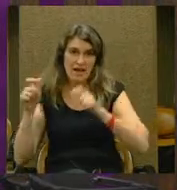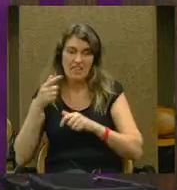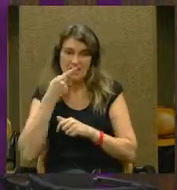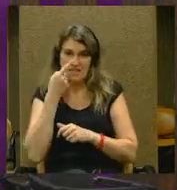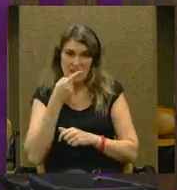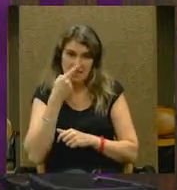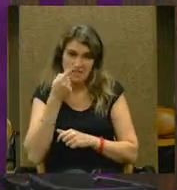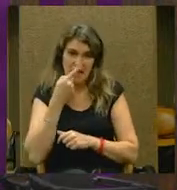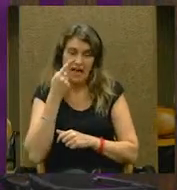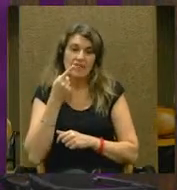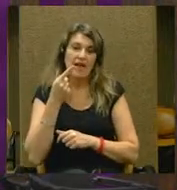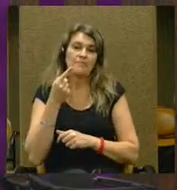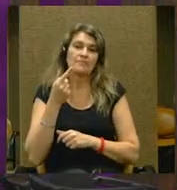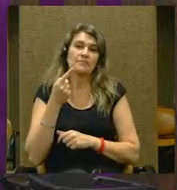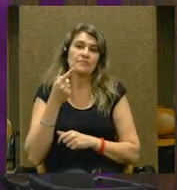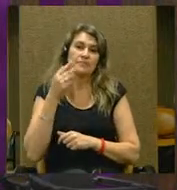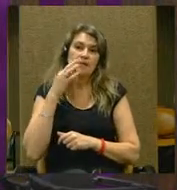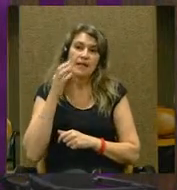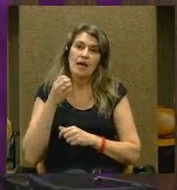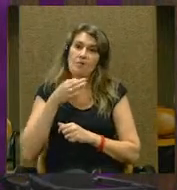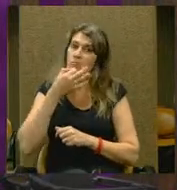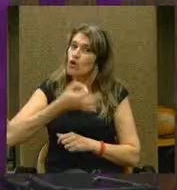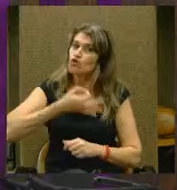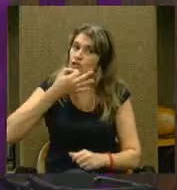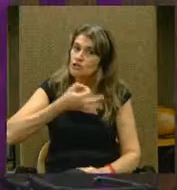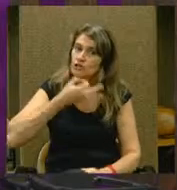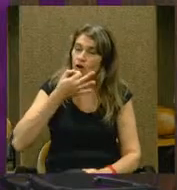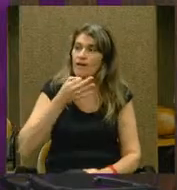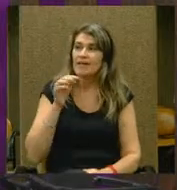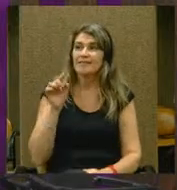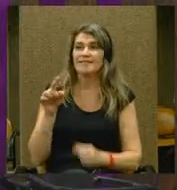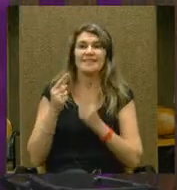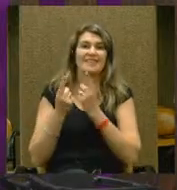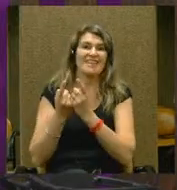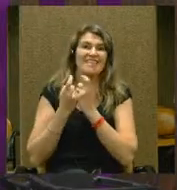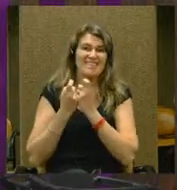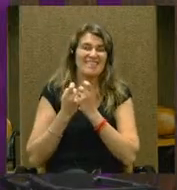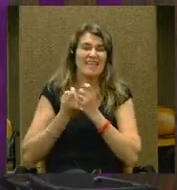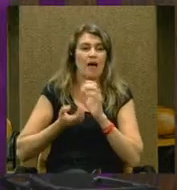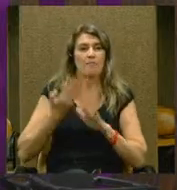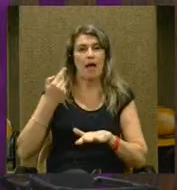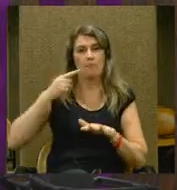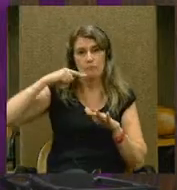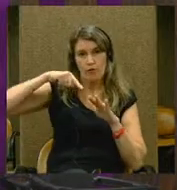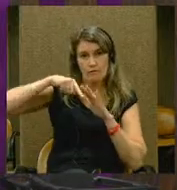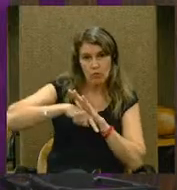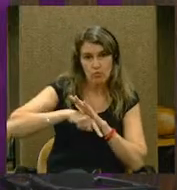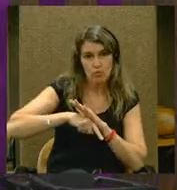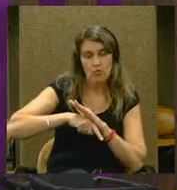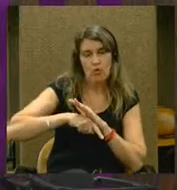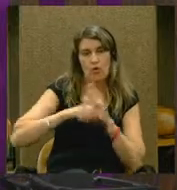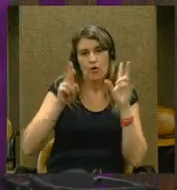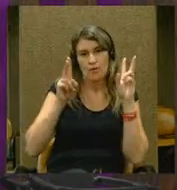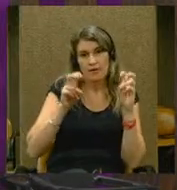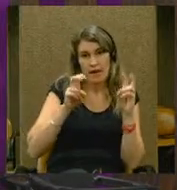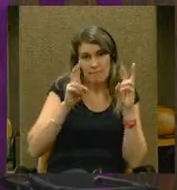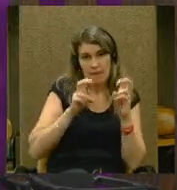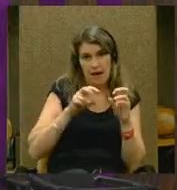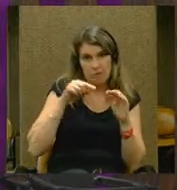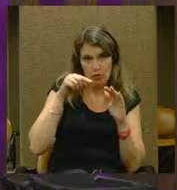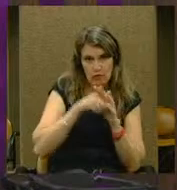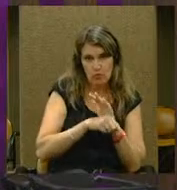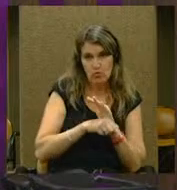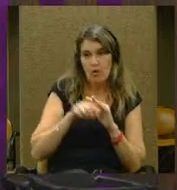how interested people are regarding this topic. So we need to continue deepening in these